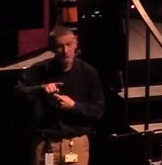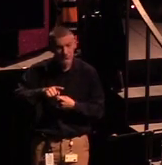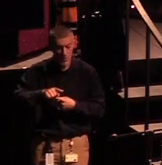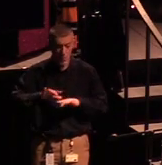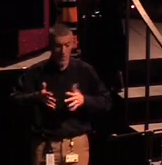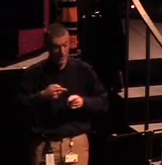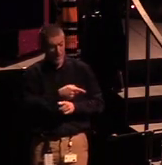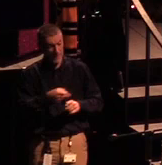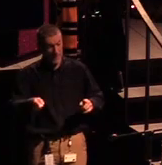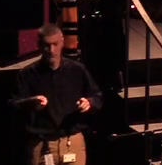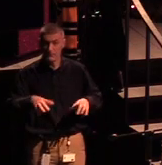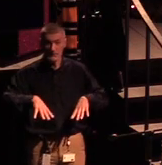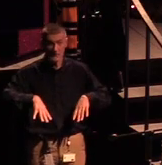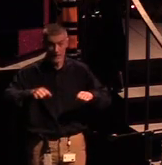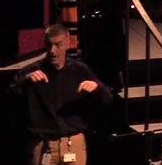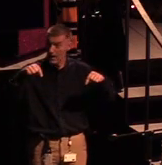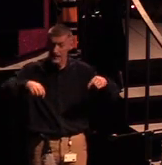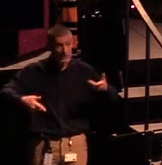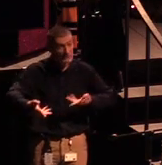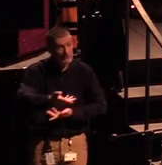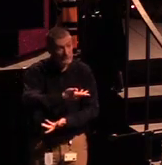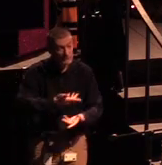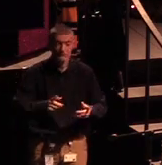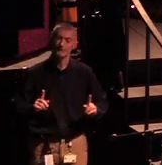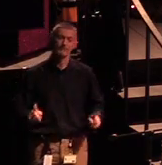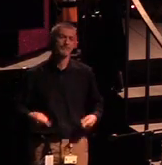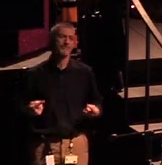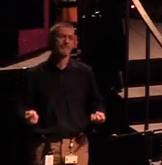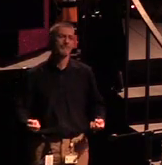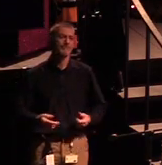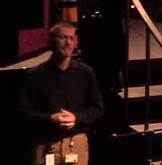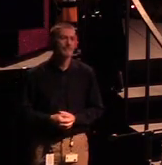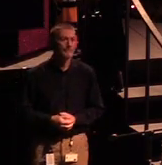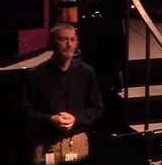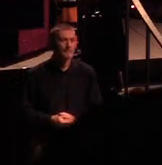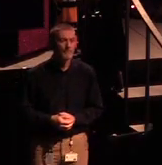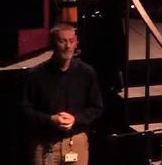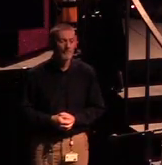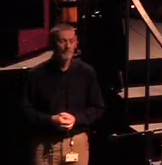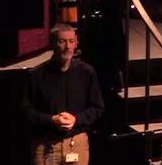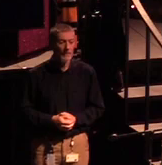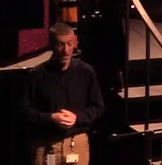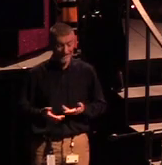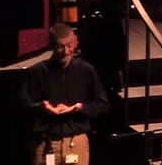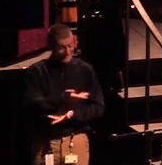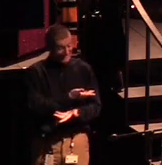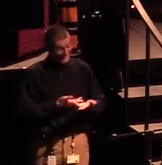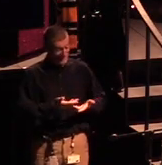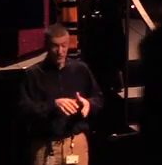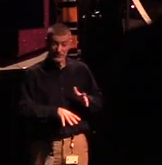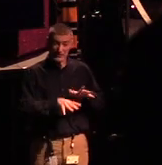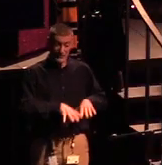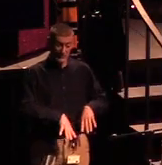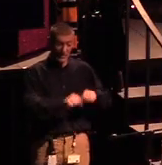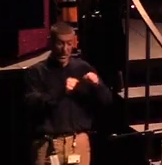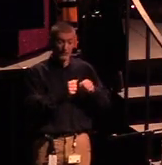conversation so again without them we wouldn't be here today and our discussions started back in 2015 as I